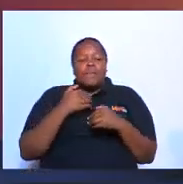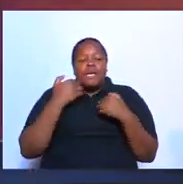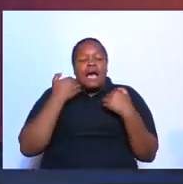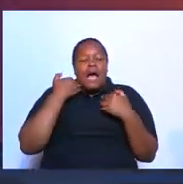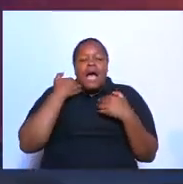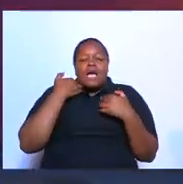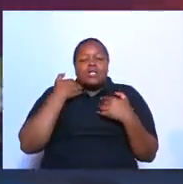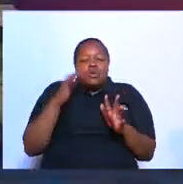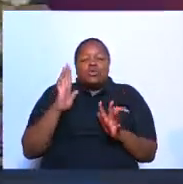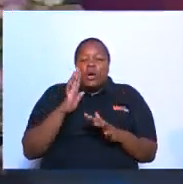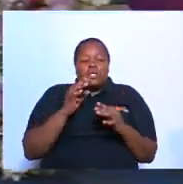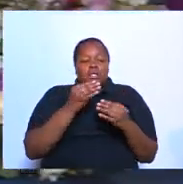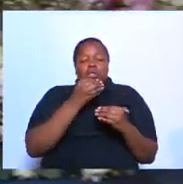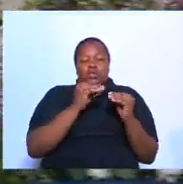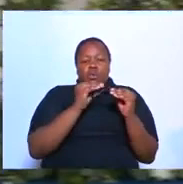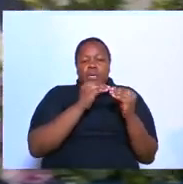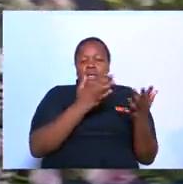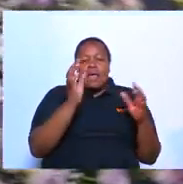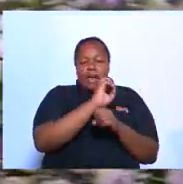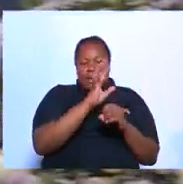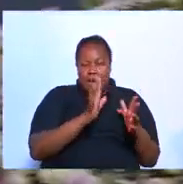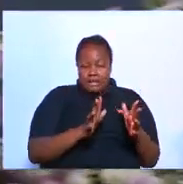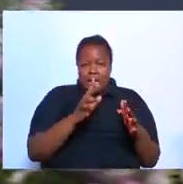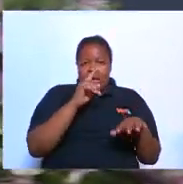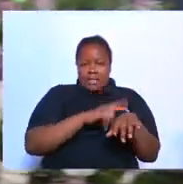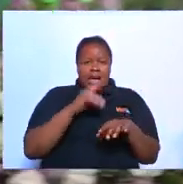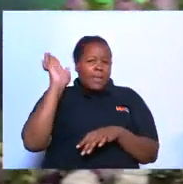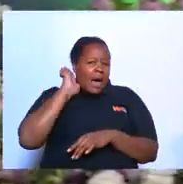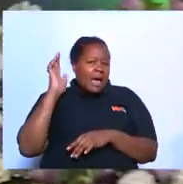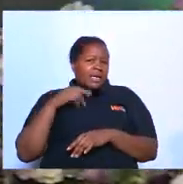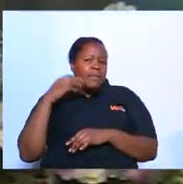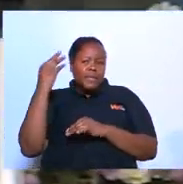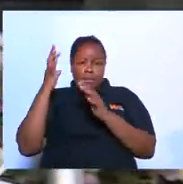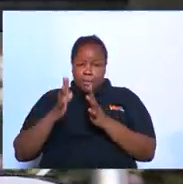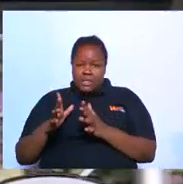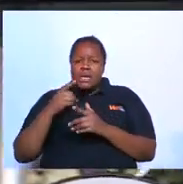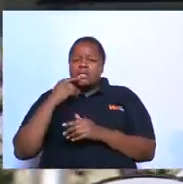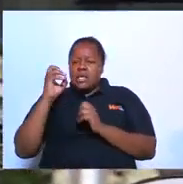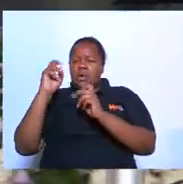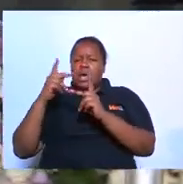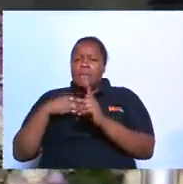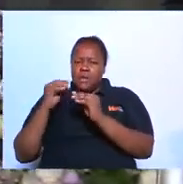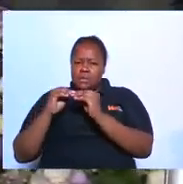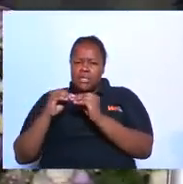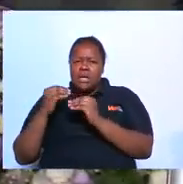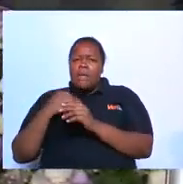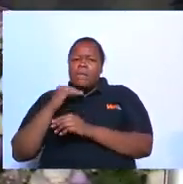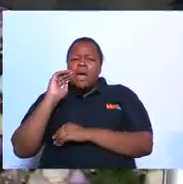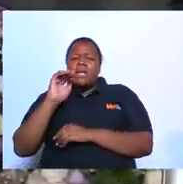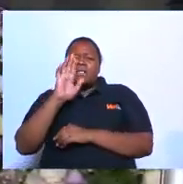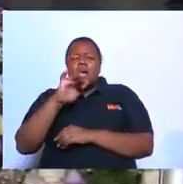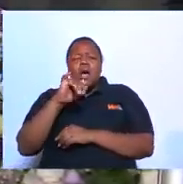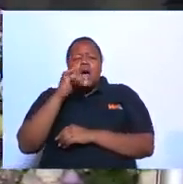any counselor and when he had that on my pastor he said okay I will meet him I asked why don't you want to meet any Council I